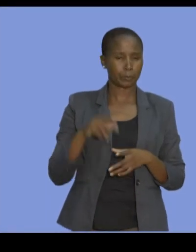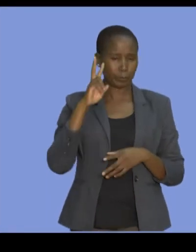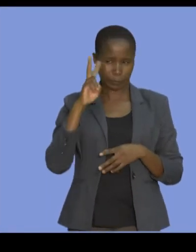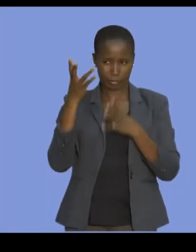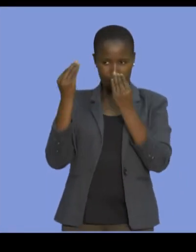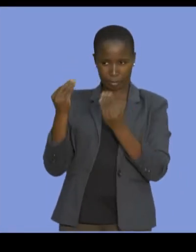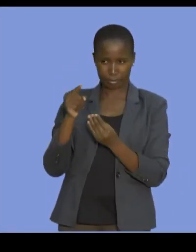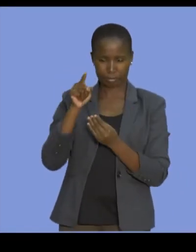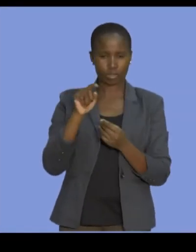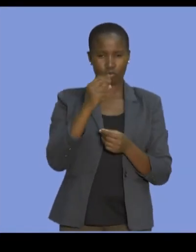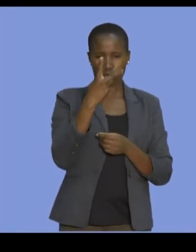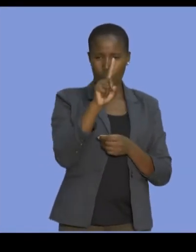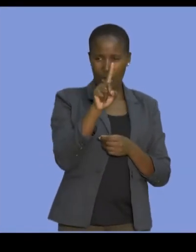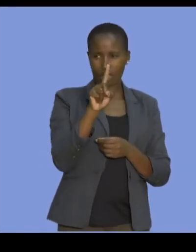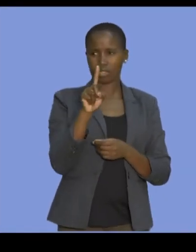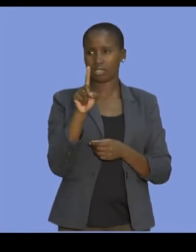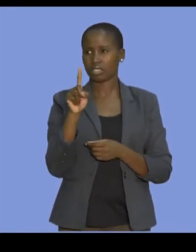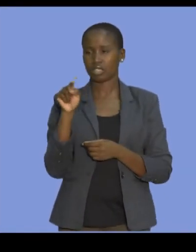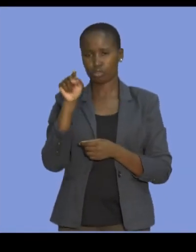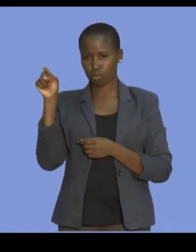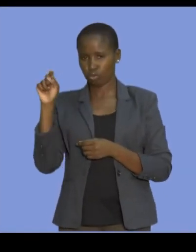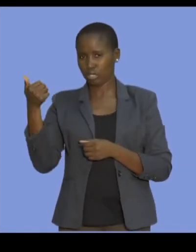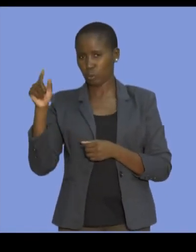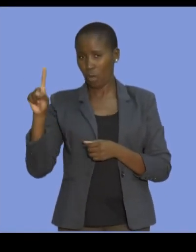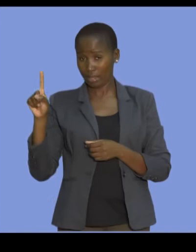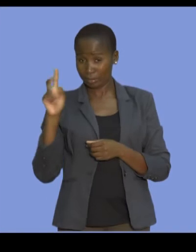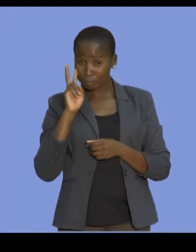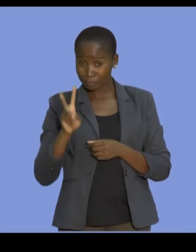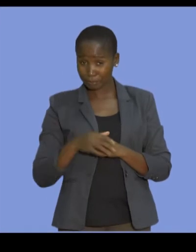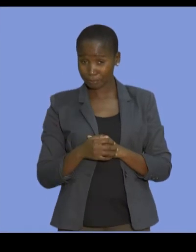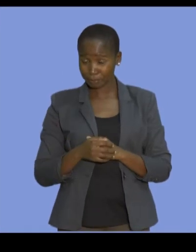which is from 21 to 61.